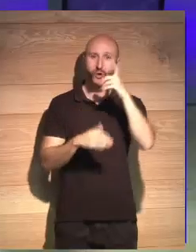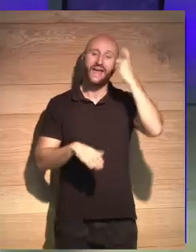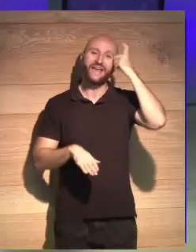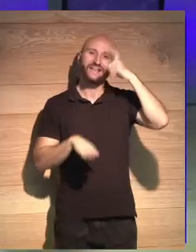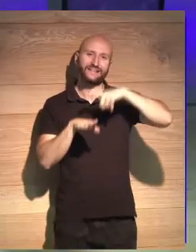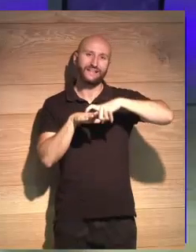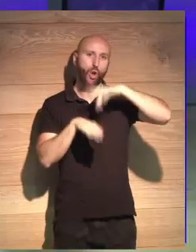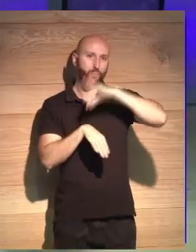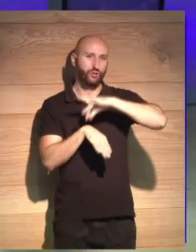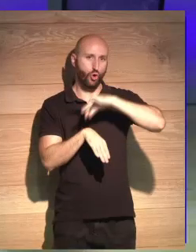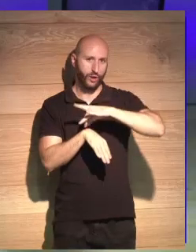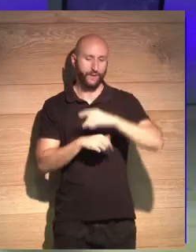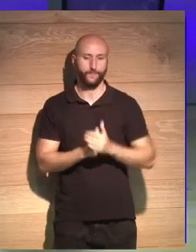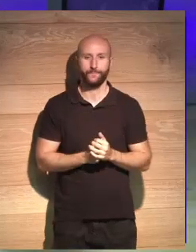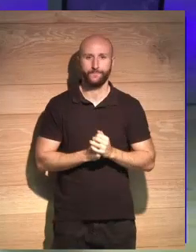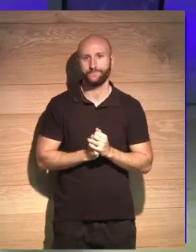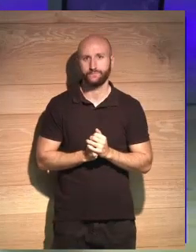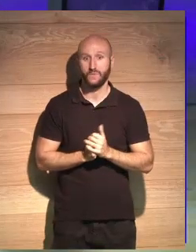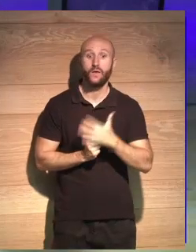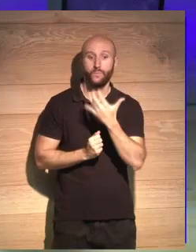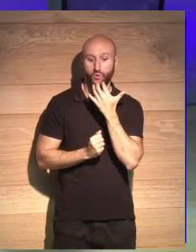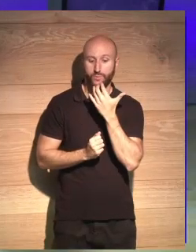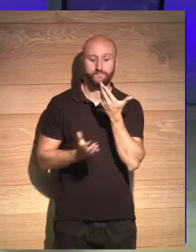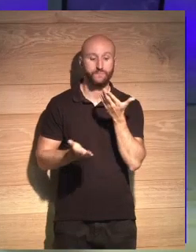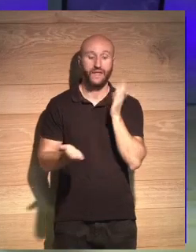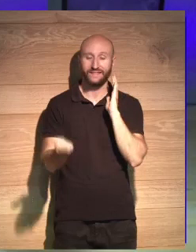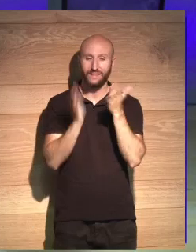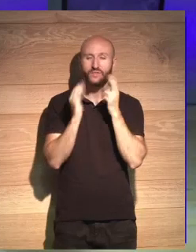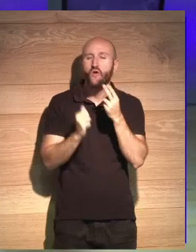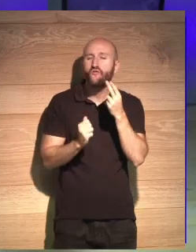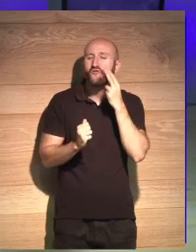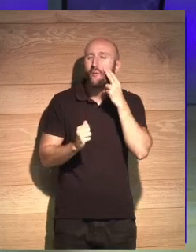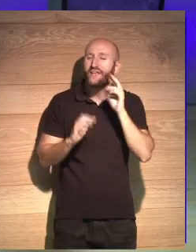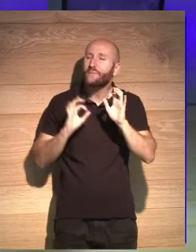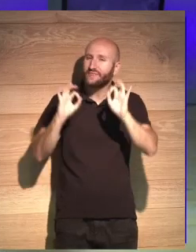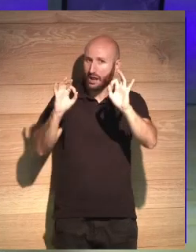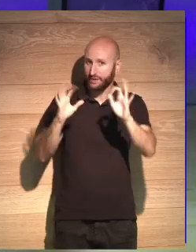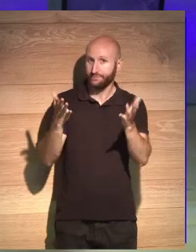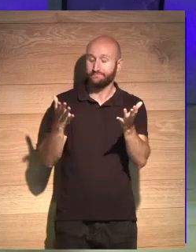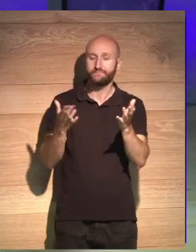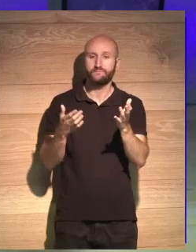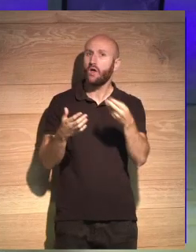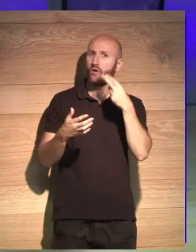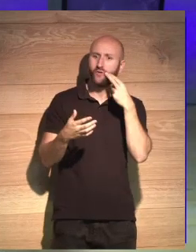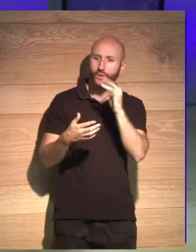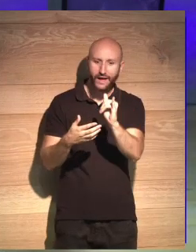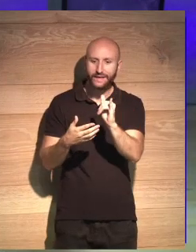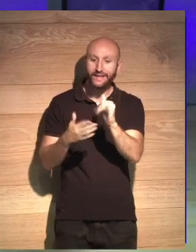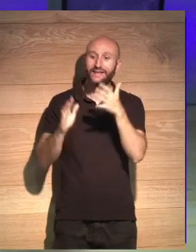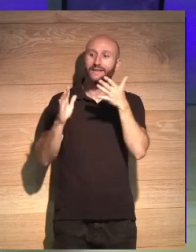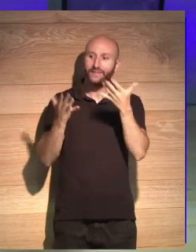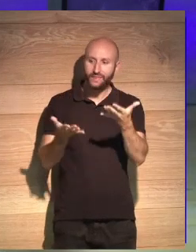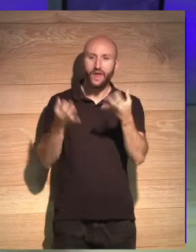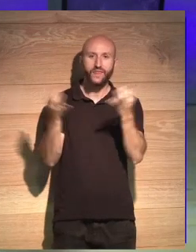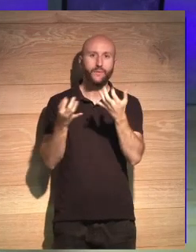of many diseases, for many cases. One of the use that we do is for phobias,